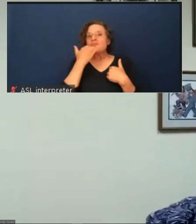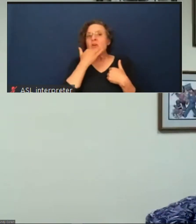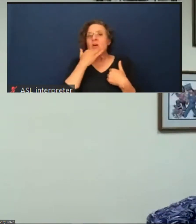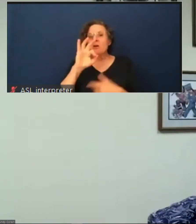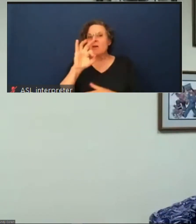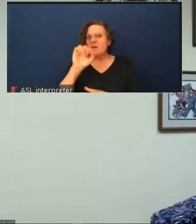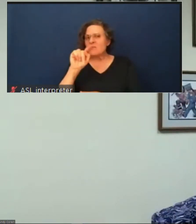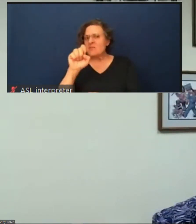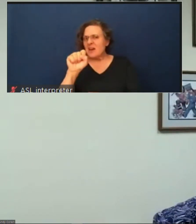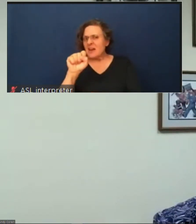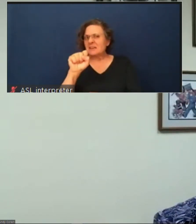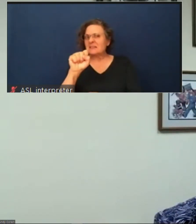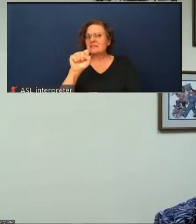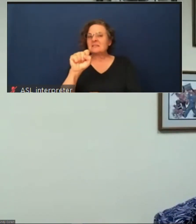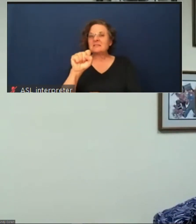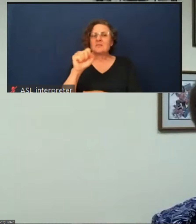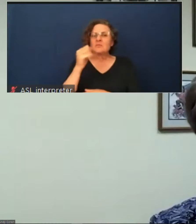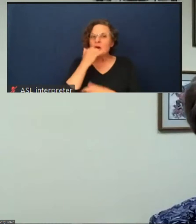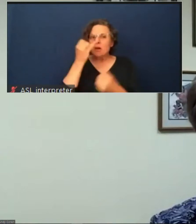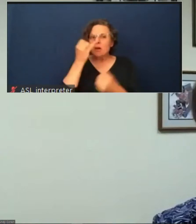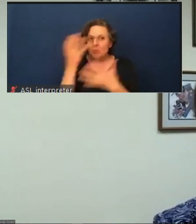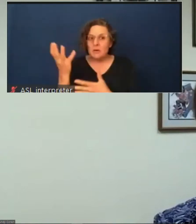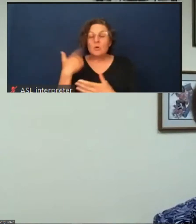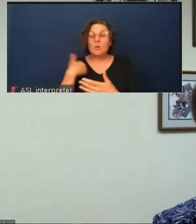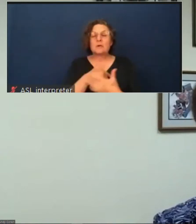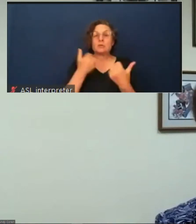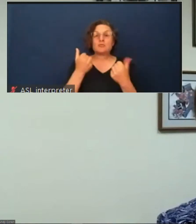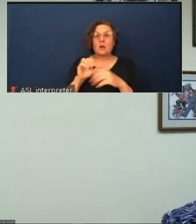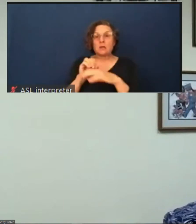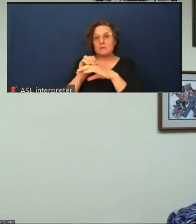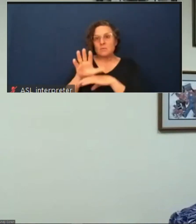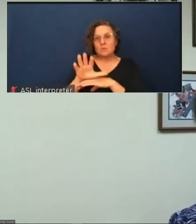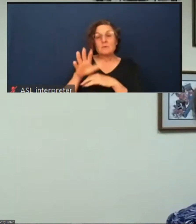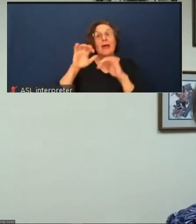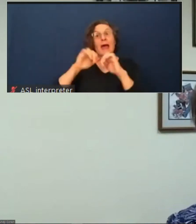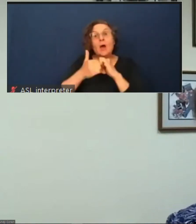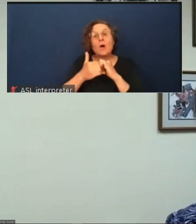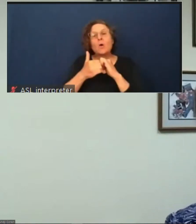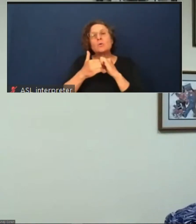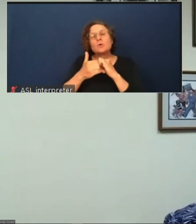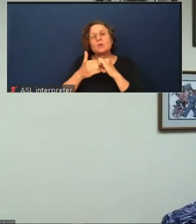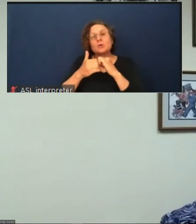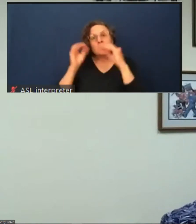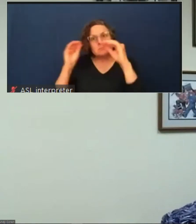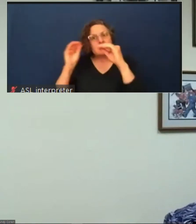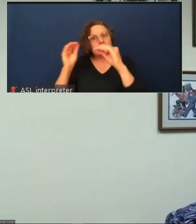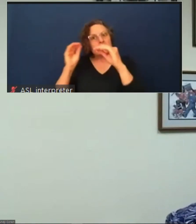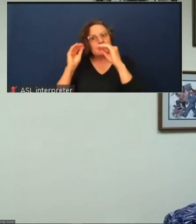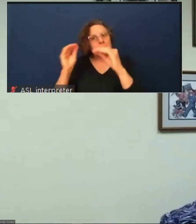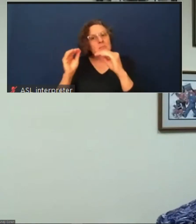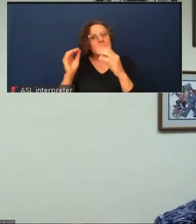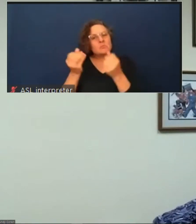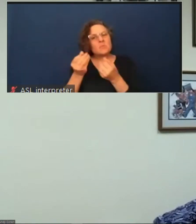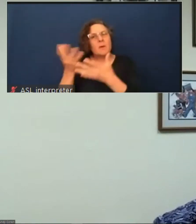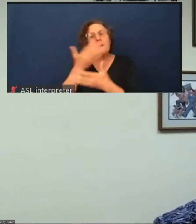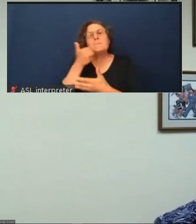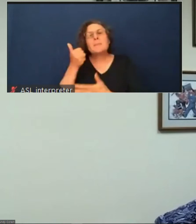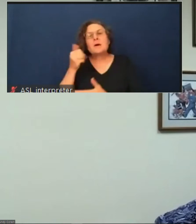we can try and influence them through better education, and that's what our approach will be.